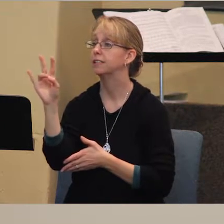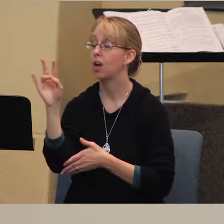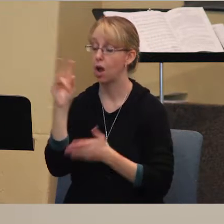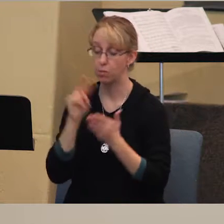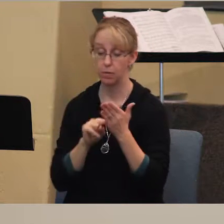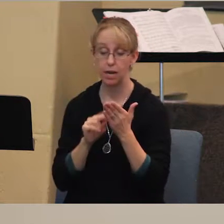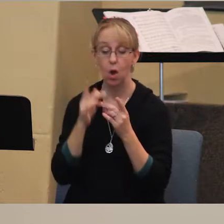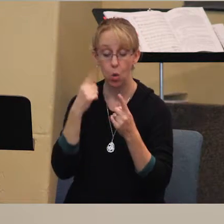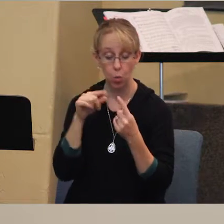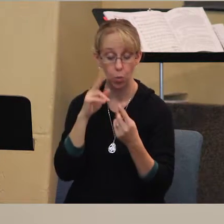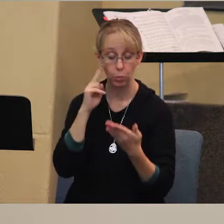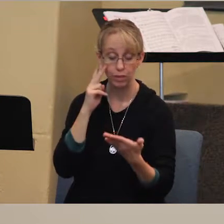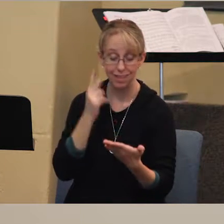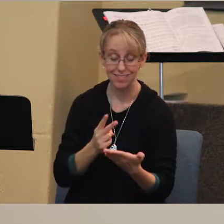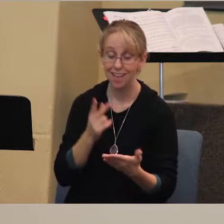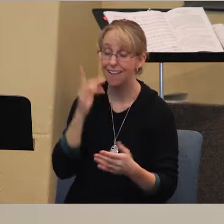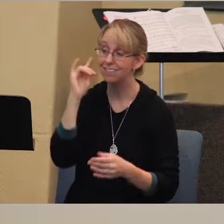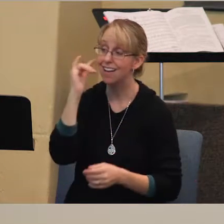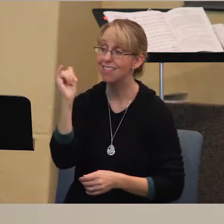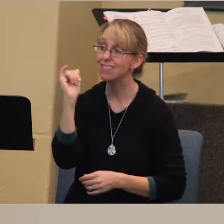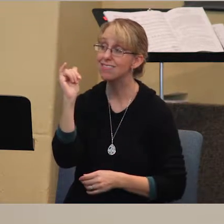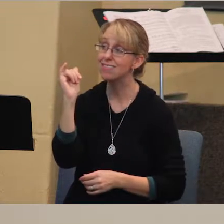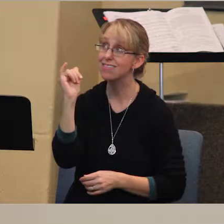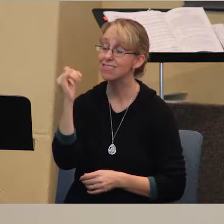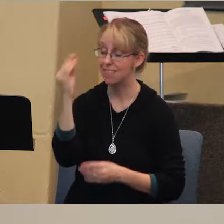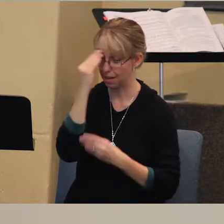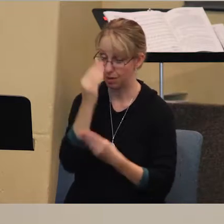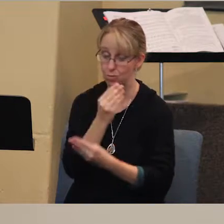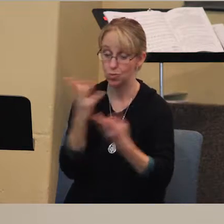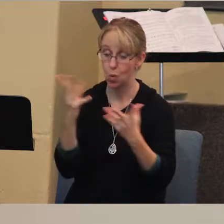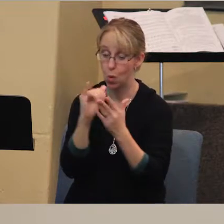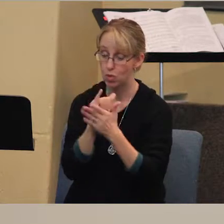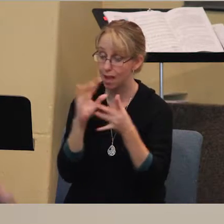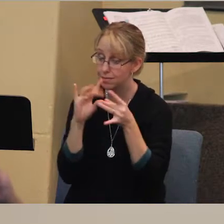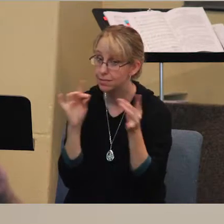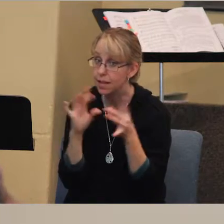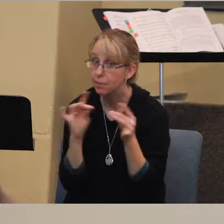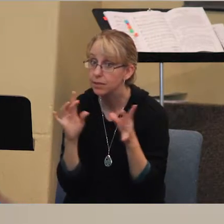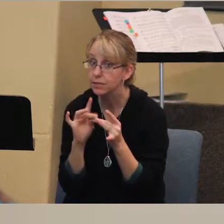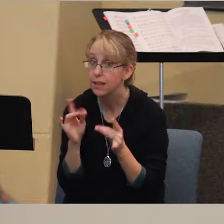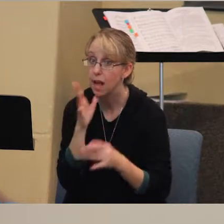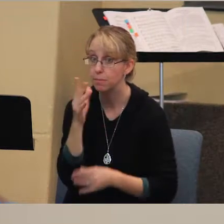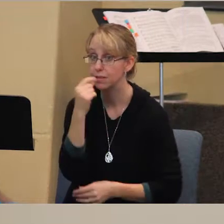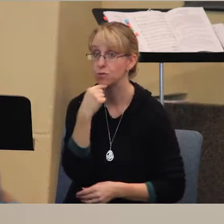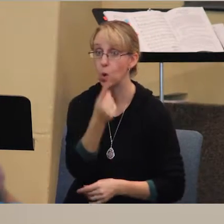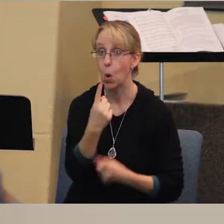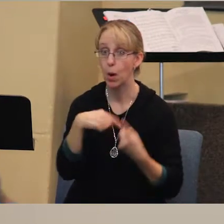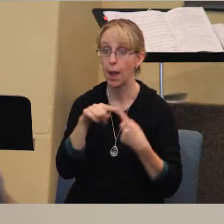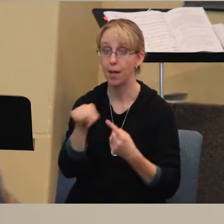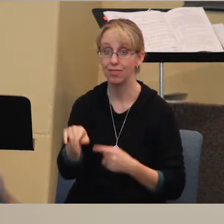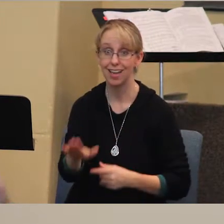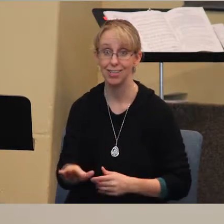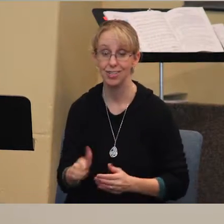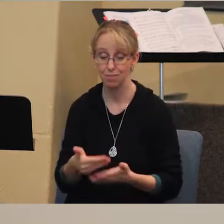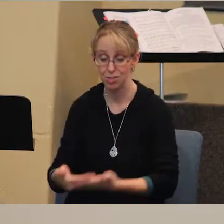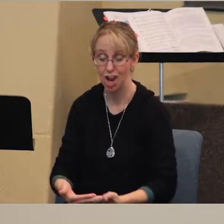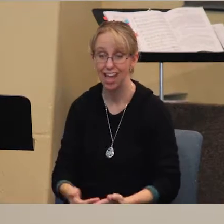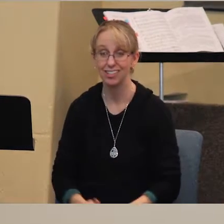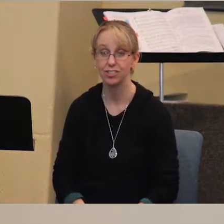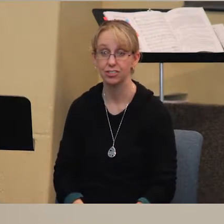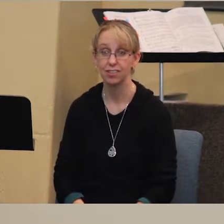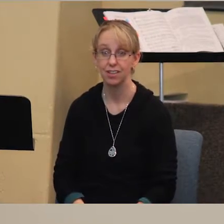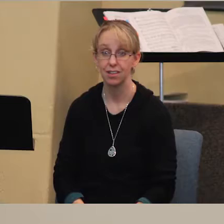read it. "When they had seen this, they made known the statement which had been told them about this child." Their